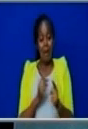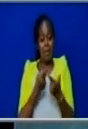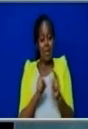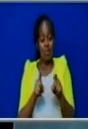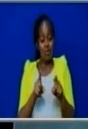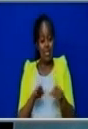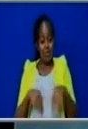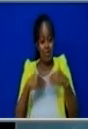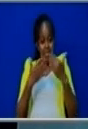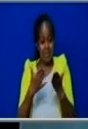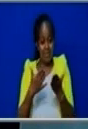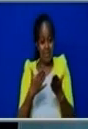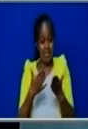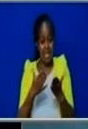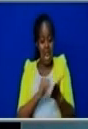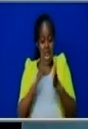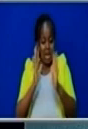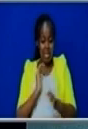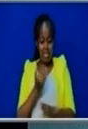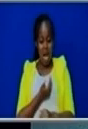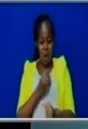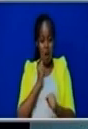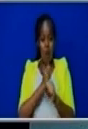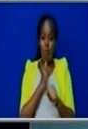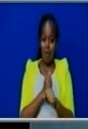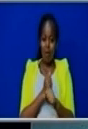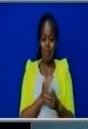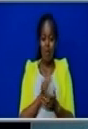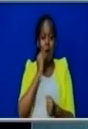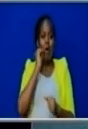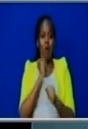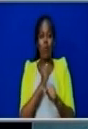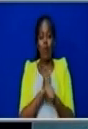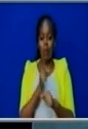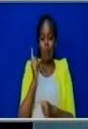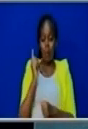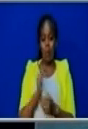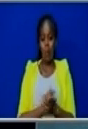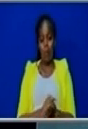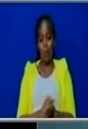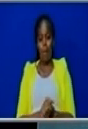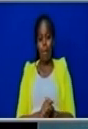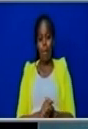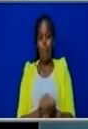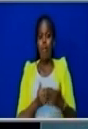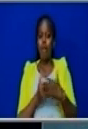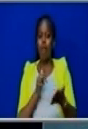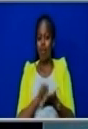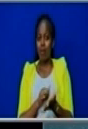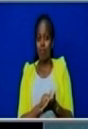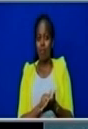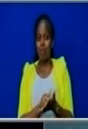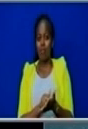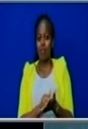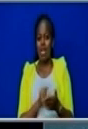leave to test our students. Yeah, I to think see. let's give them a take-home an Yes. assignment to handle. But before we test them, Yes. let